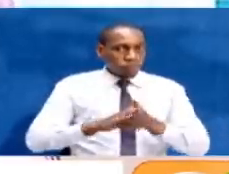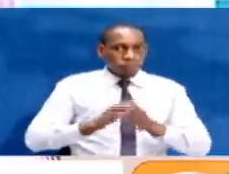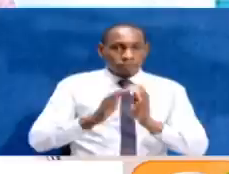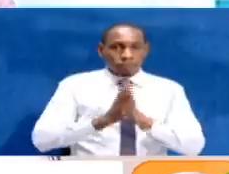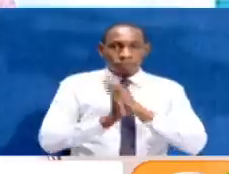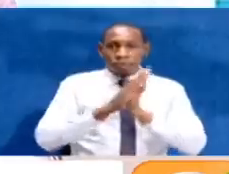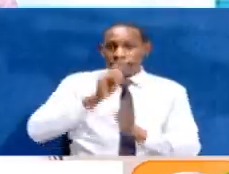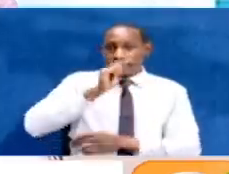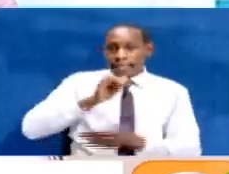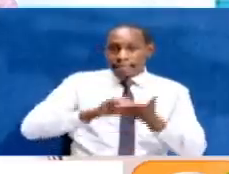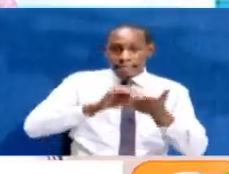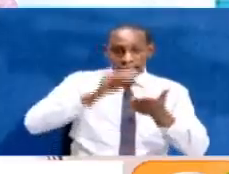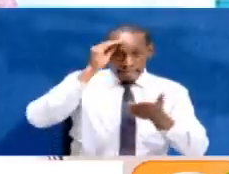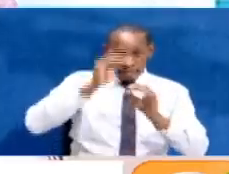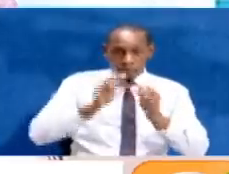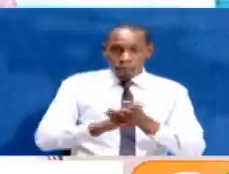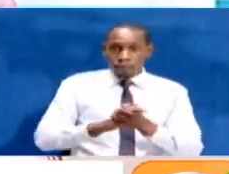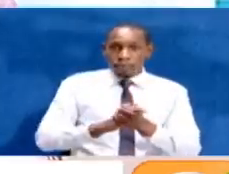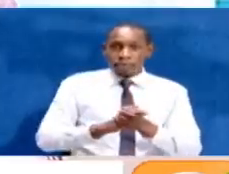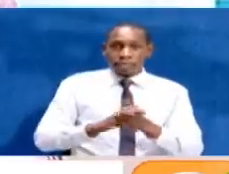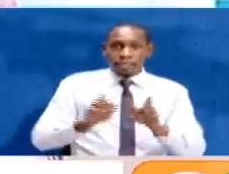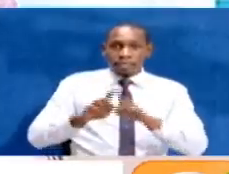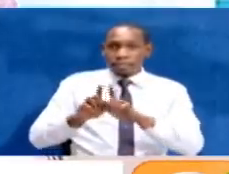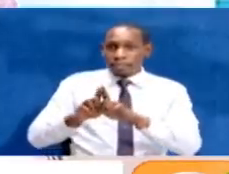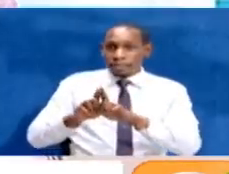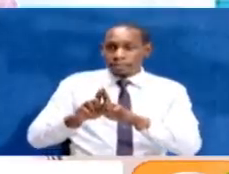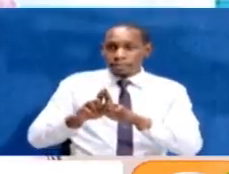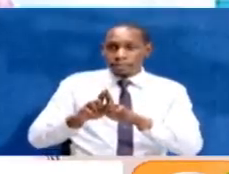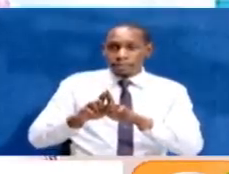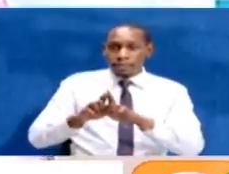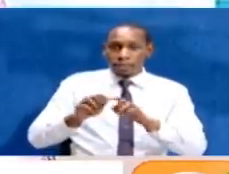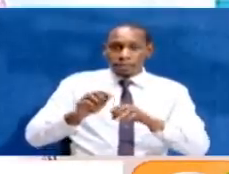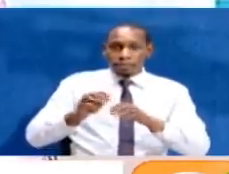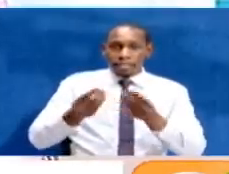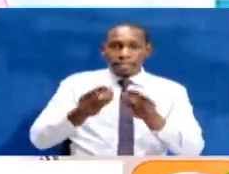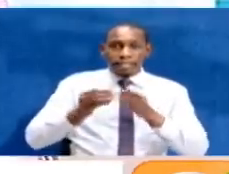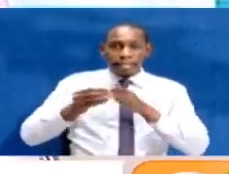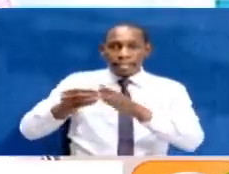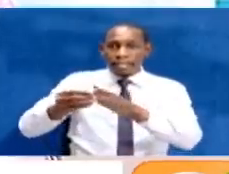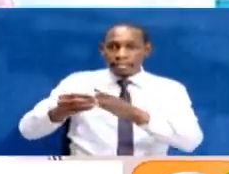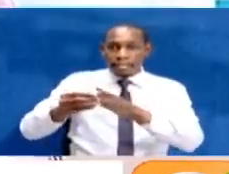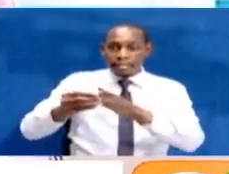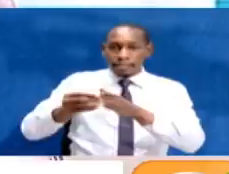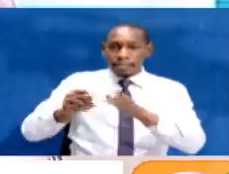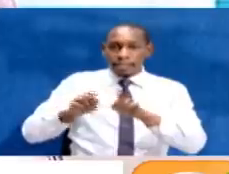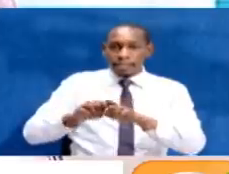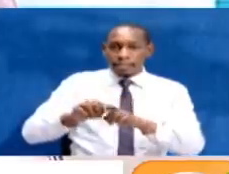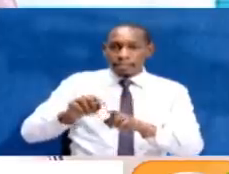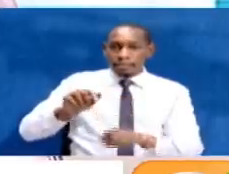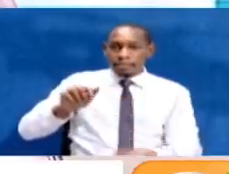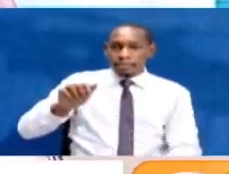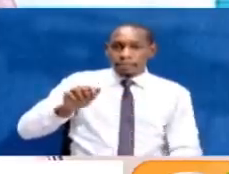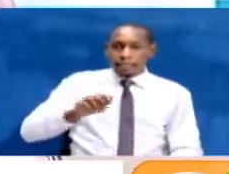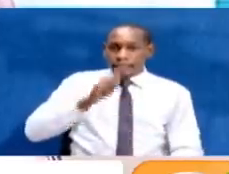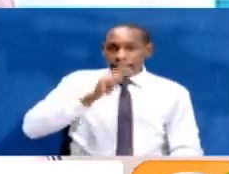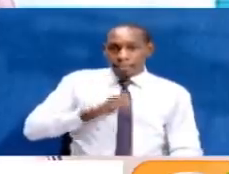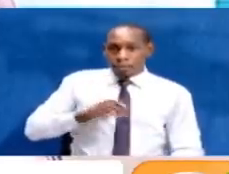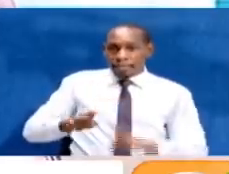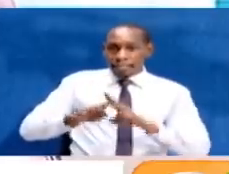never learnt. And on the angle tonight, a plea for soft leadership as Suluhu Hassan begins her